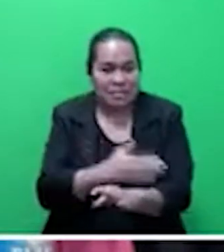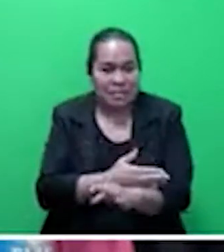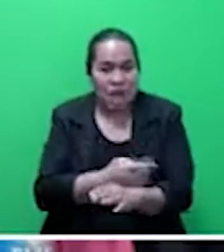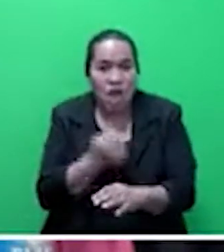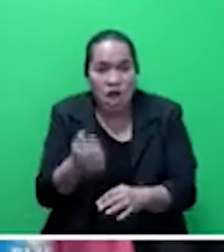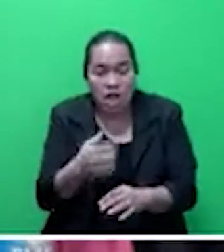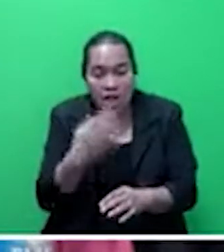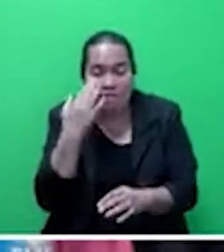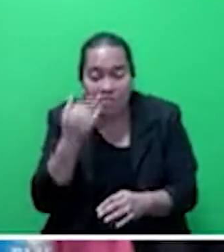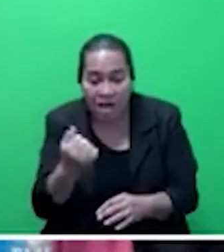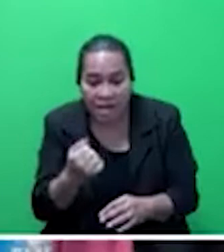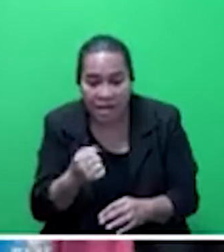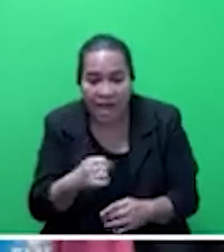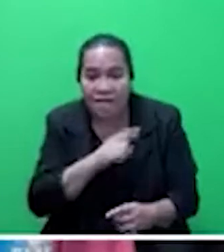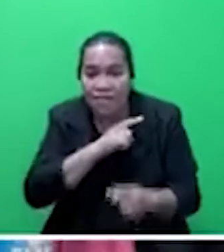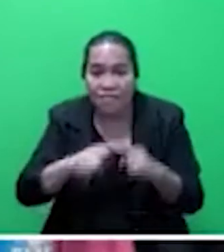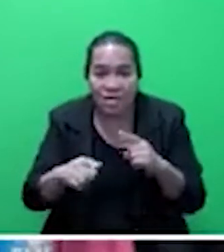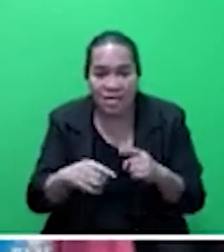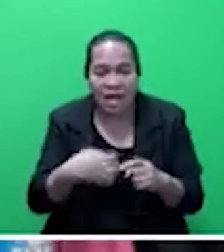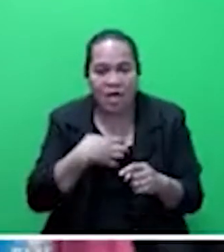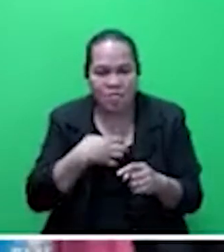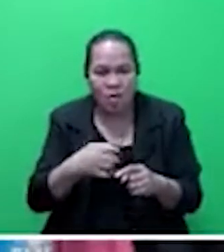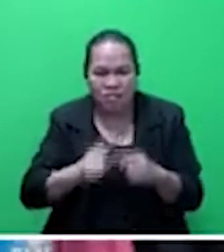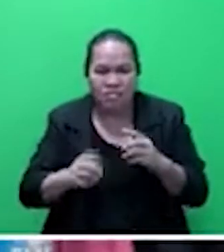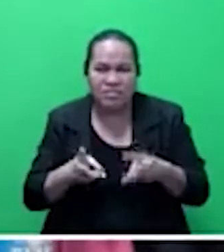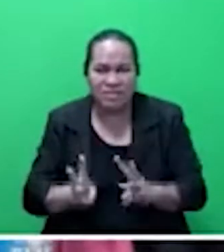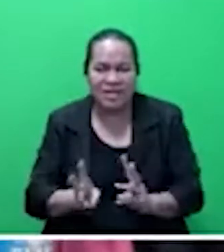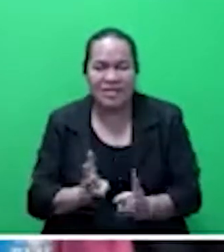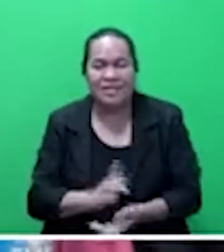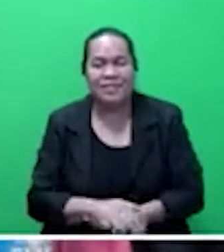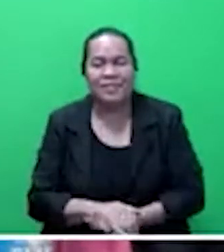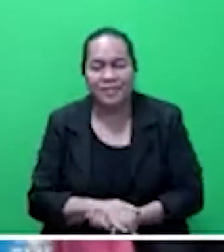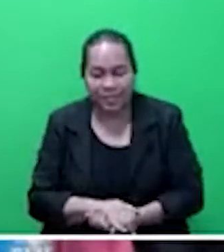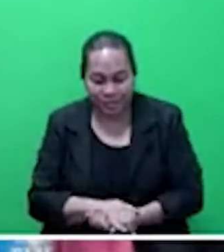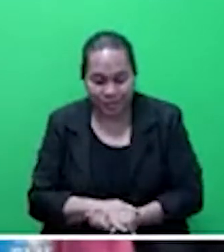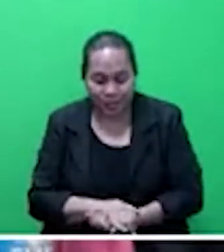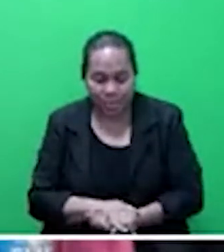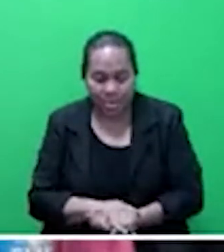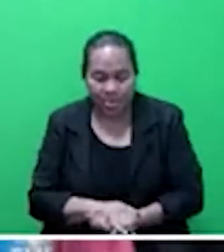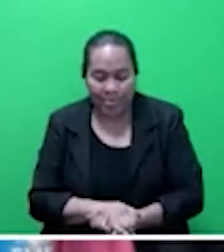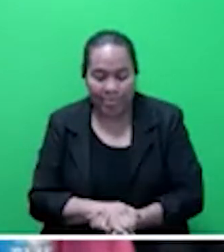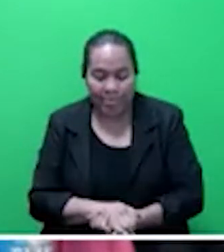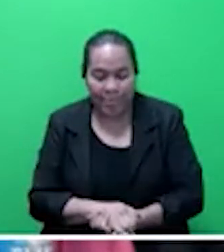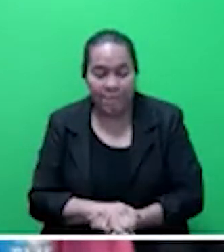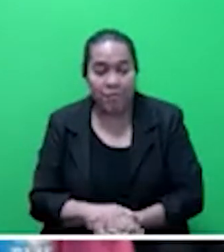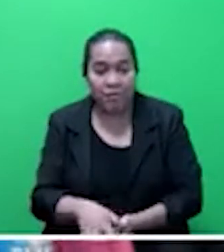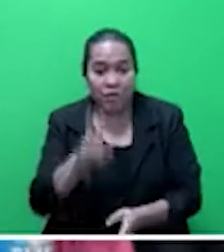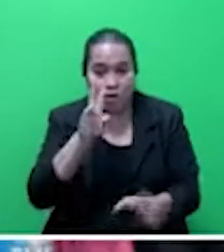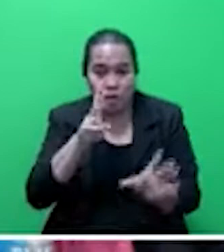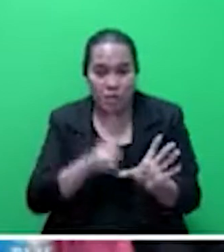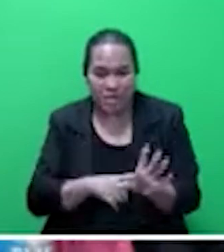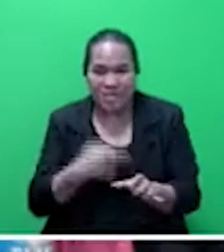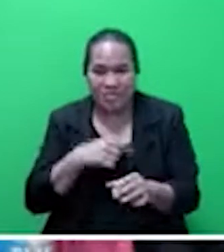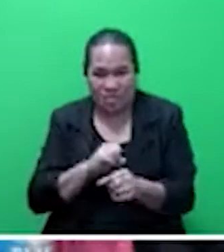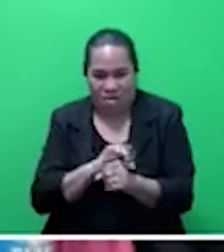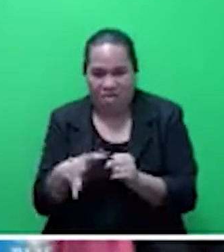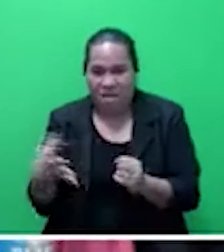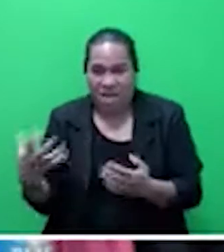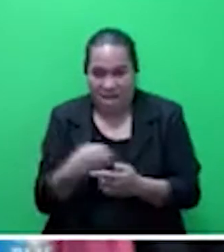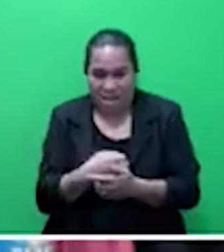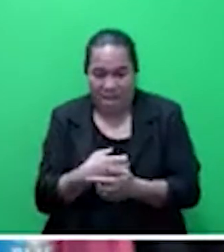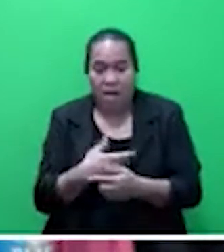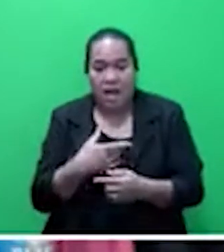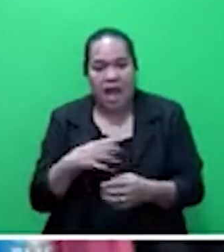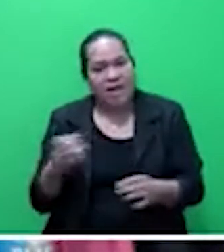in more targeted and efficient manner. Mr. Speaker, even with the 2 years of COVID impact and